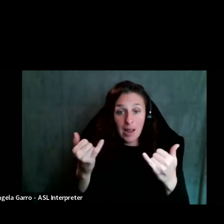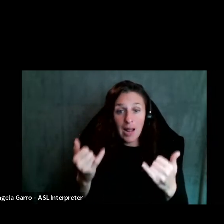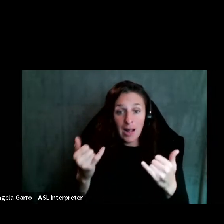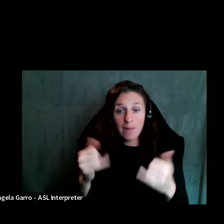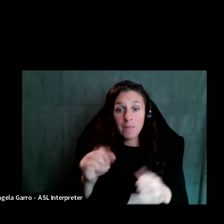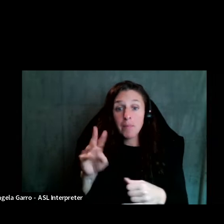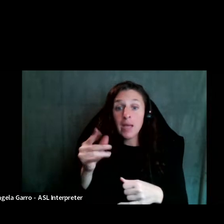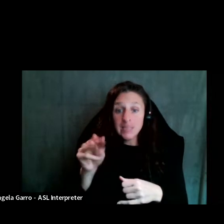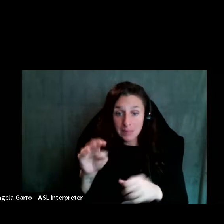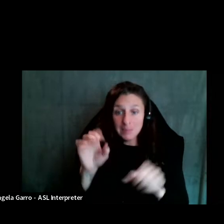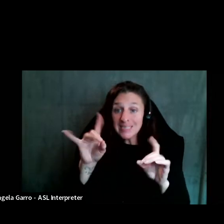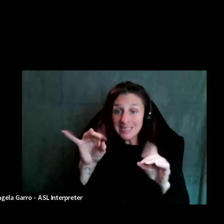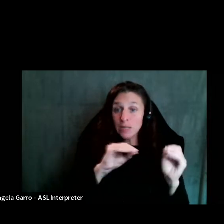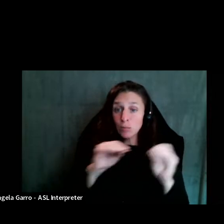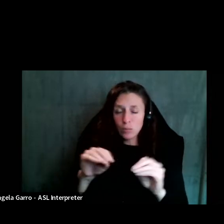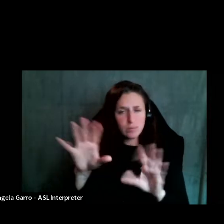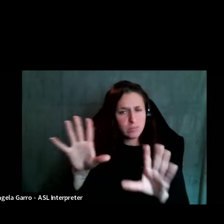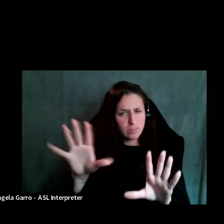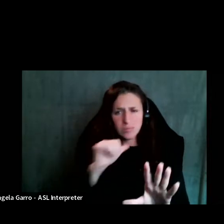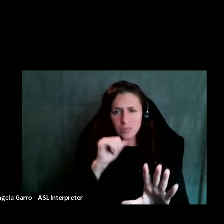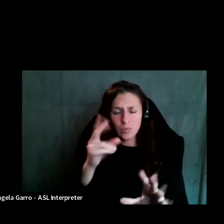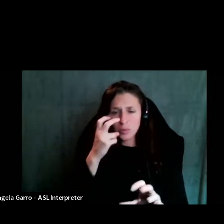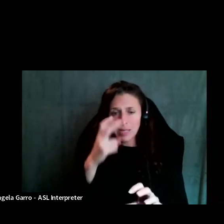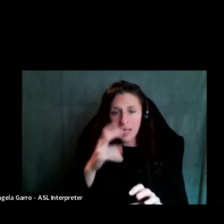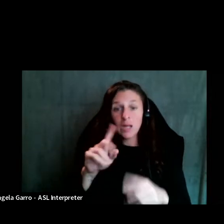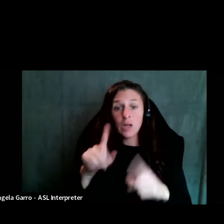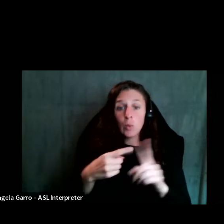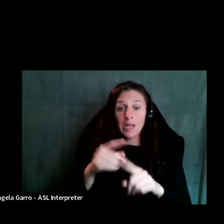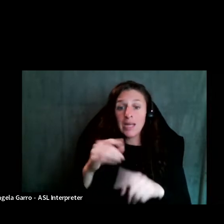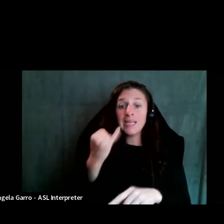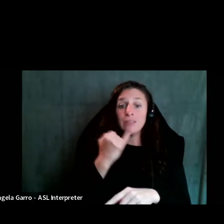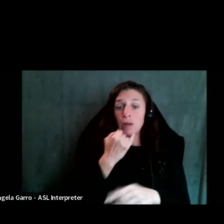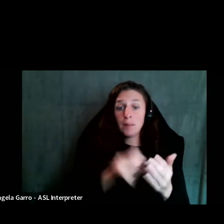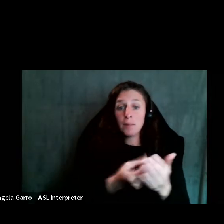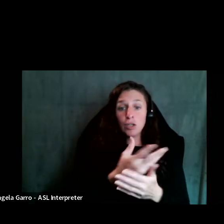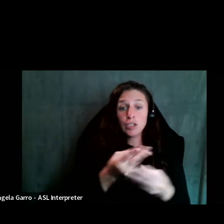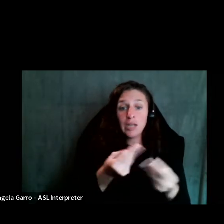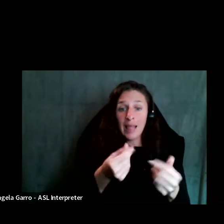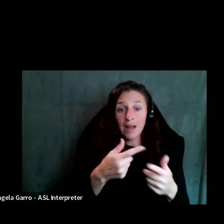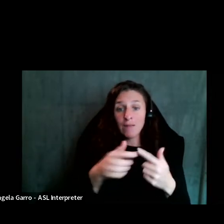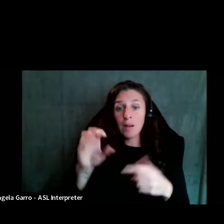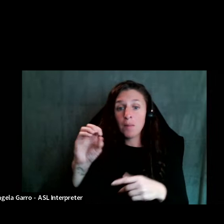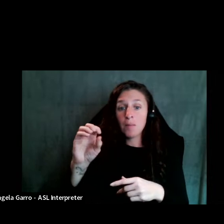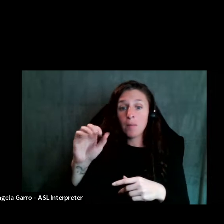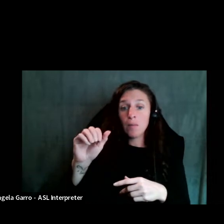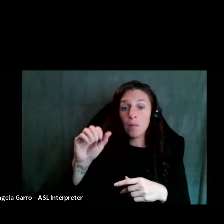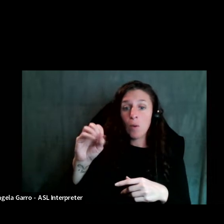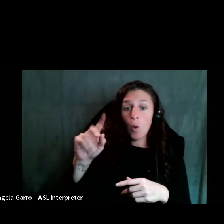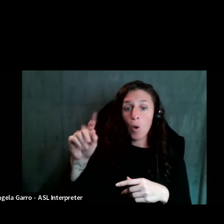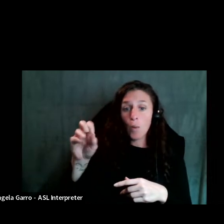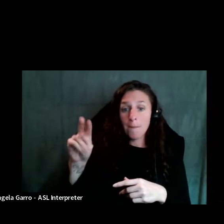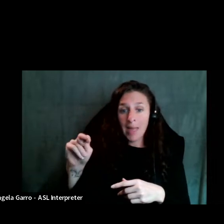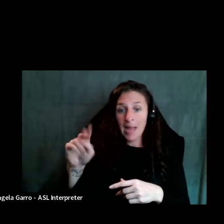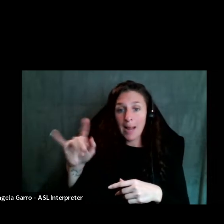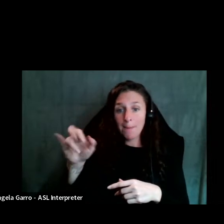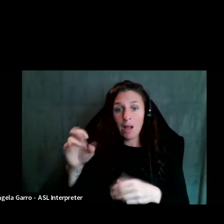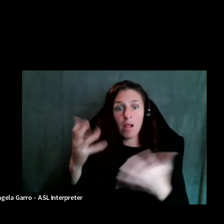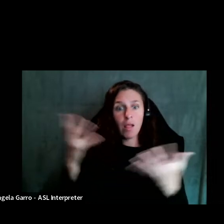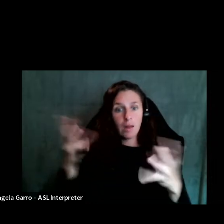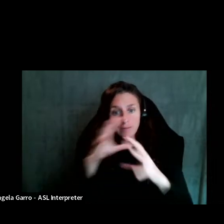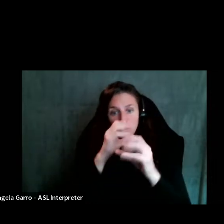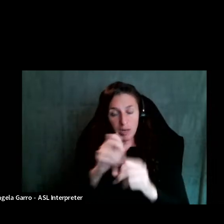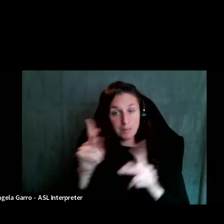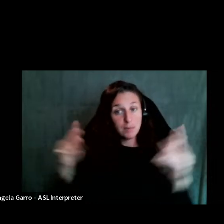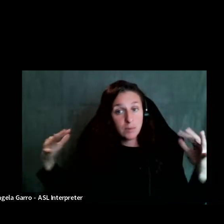Muslims did move there, no doubt about it. When Israel purchased the land from the Ottoman Empire, a lot of attraction came and people came.